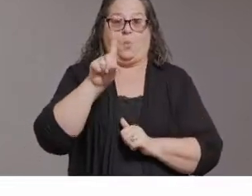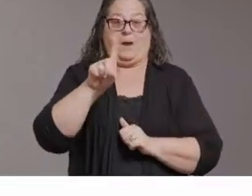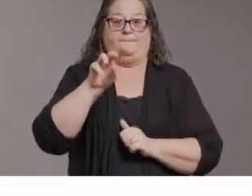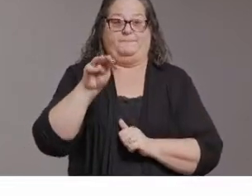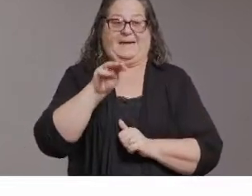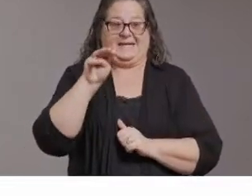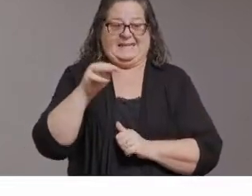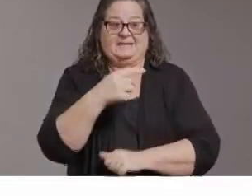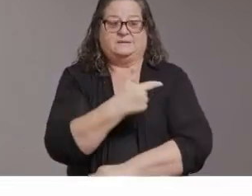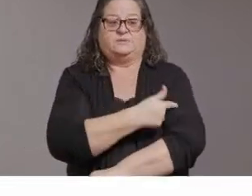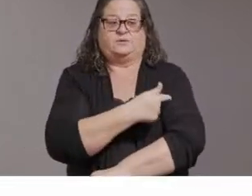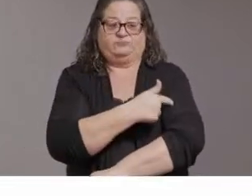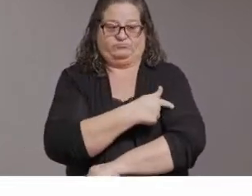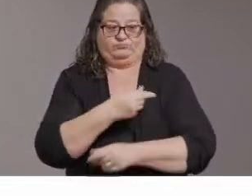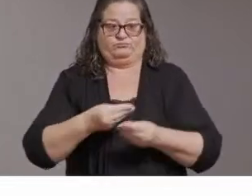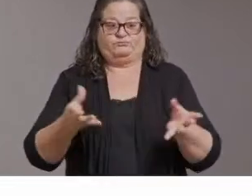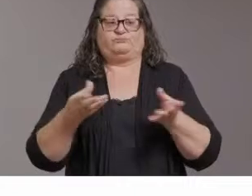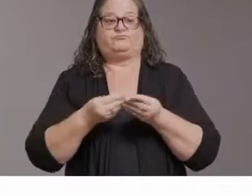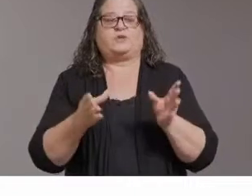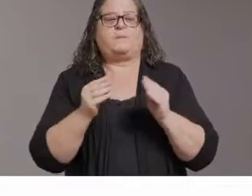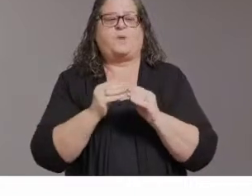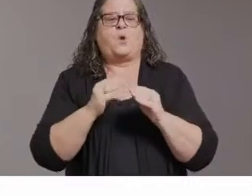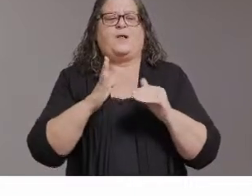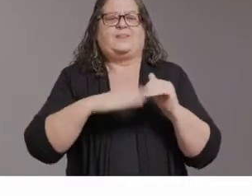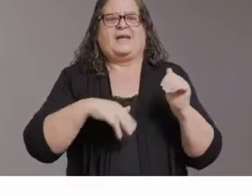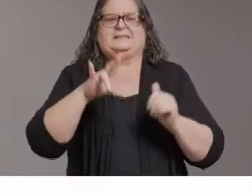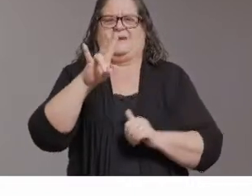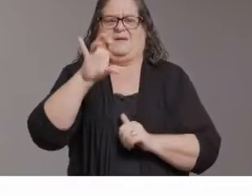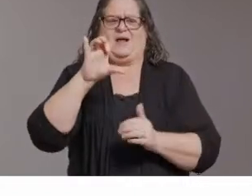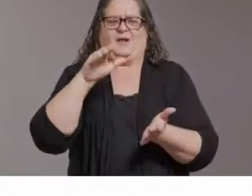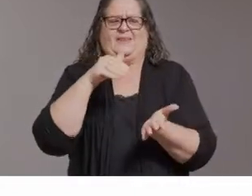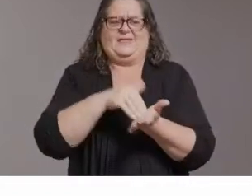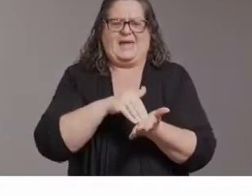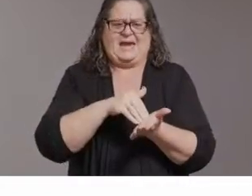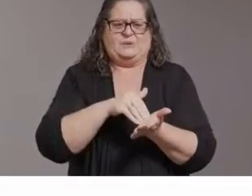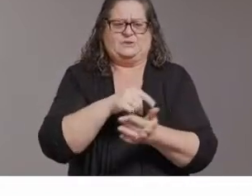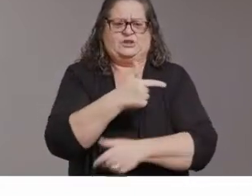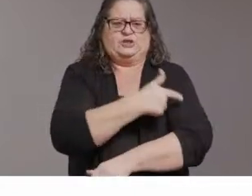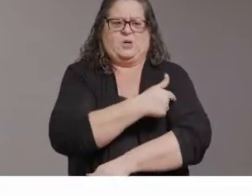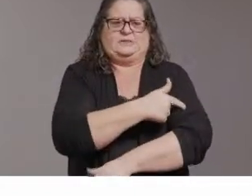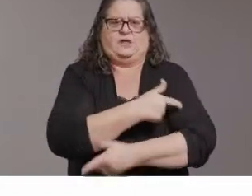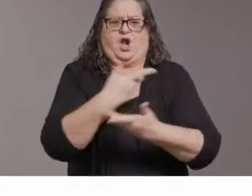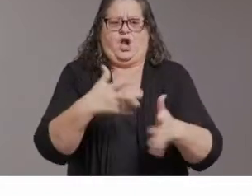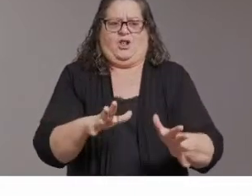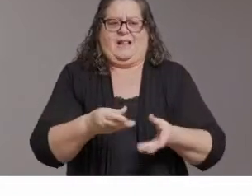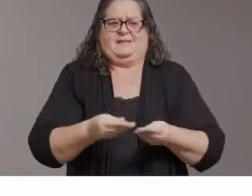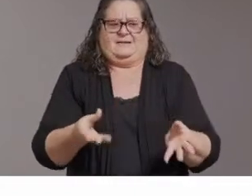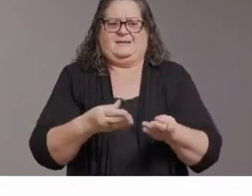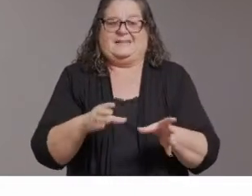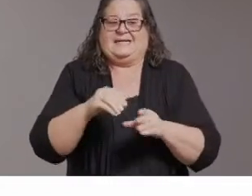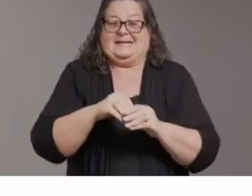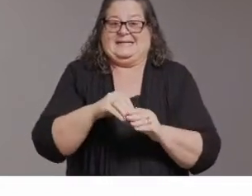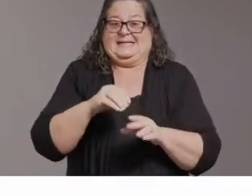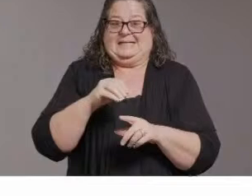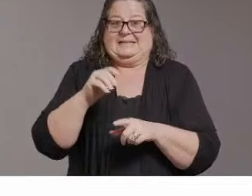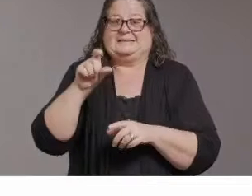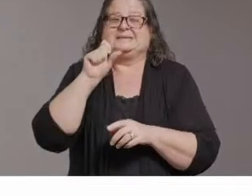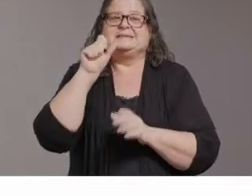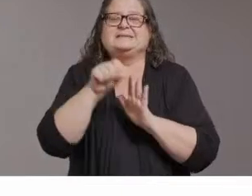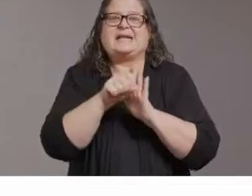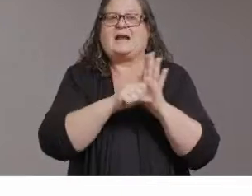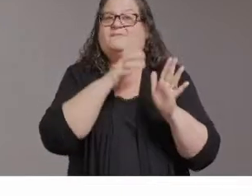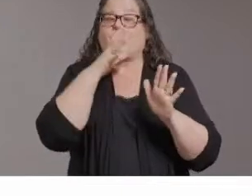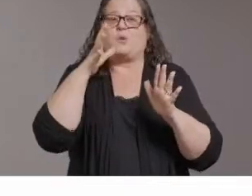vaccine, and over 700,000 doses of that vaccine have been administered at State Farm Stadium since it opened January